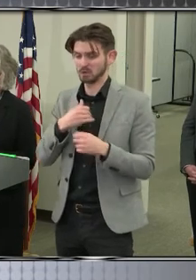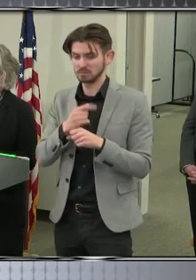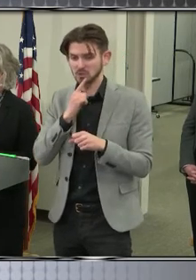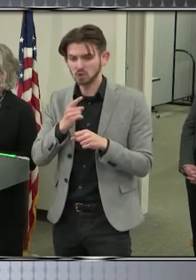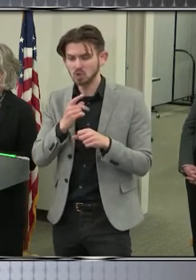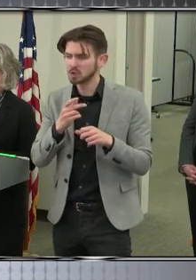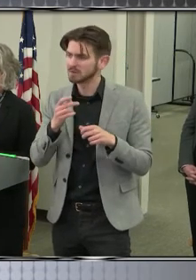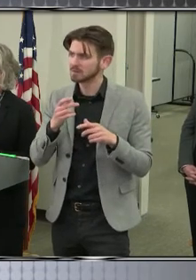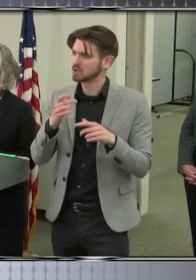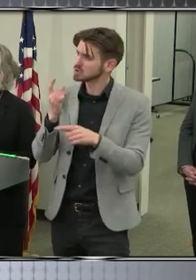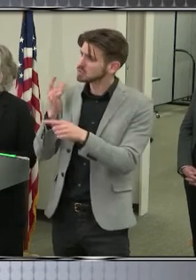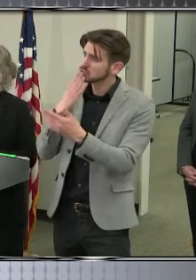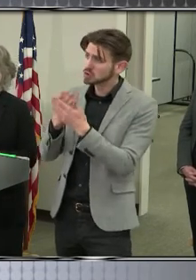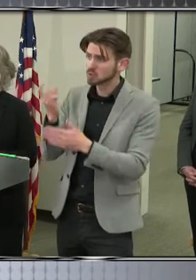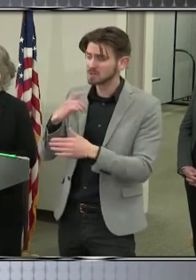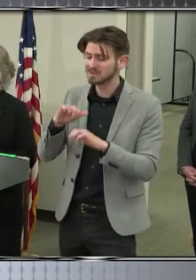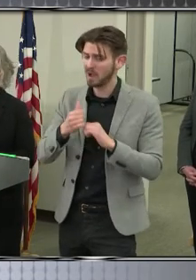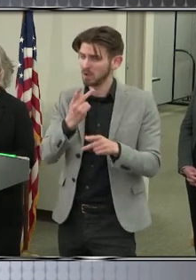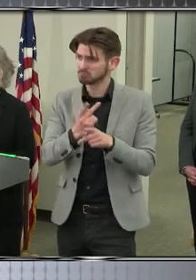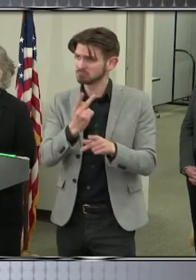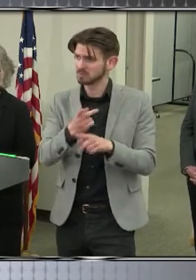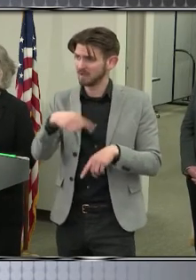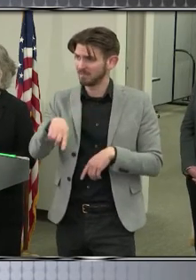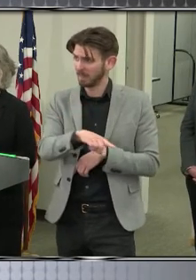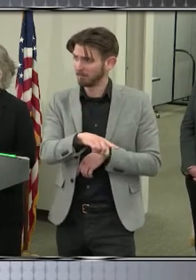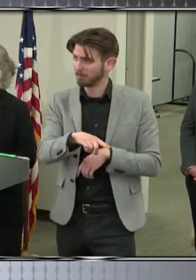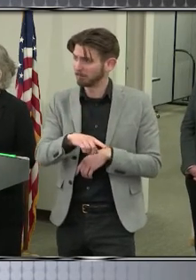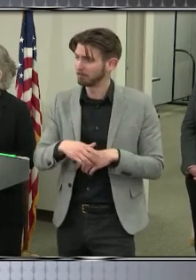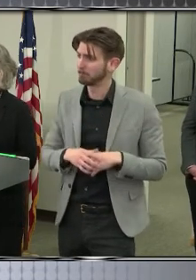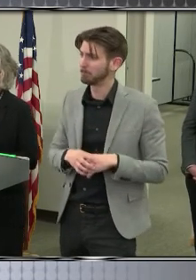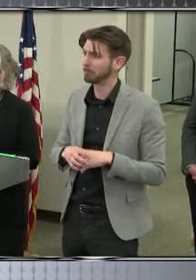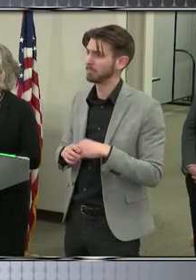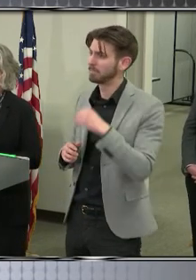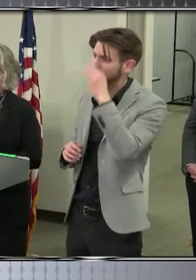My last question is, sorry. That's all right. I know I'm not